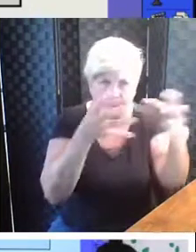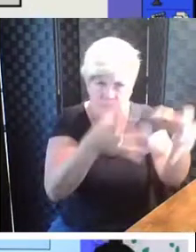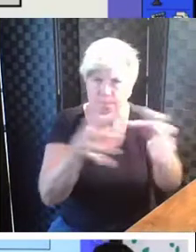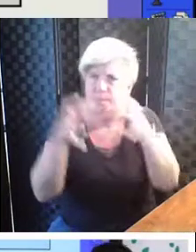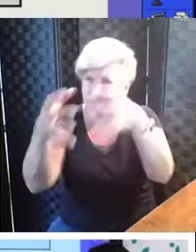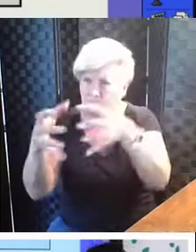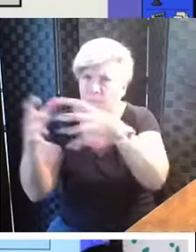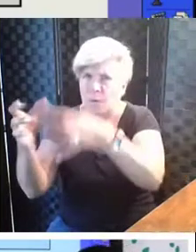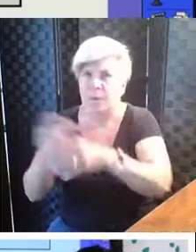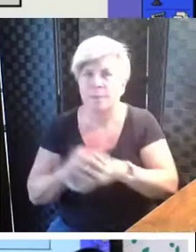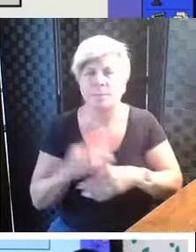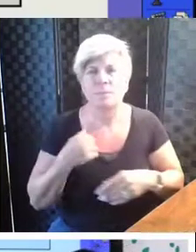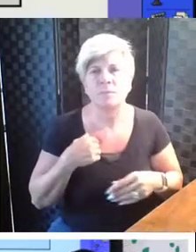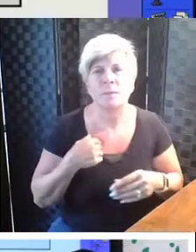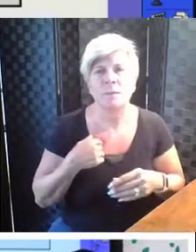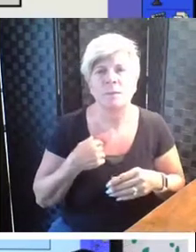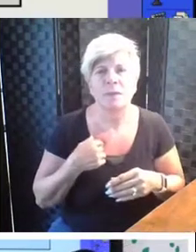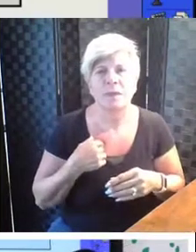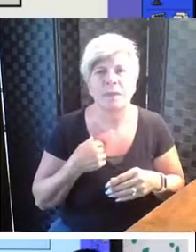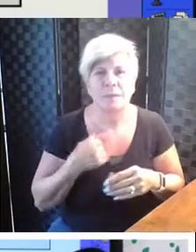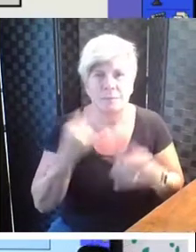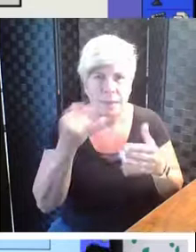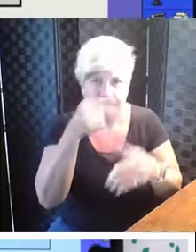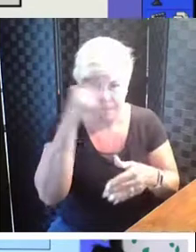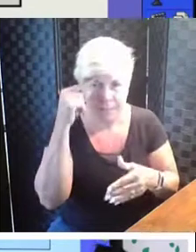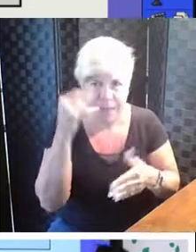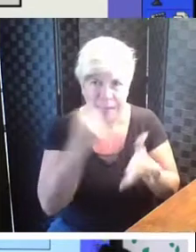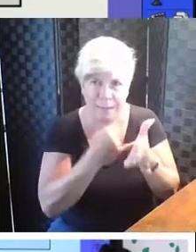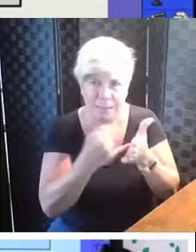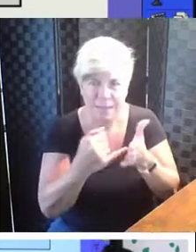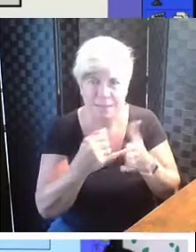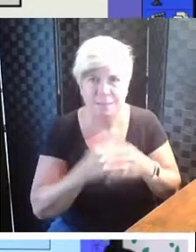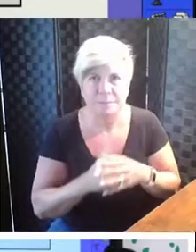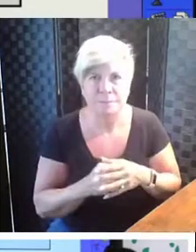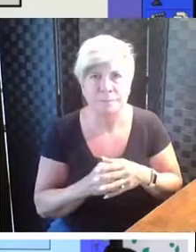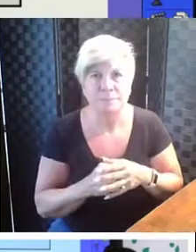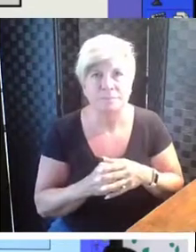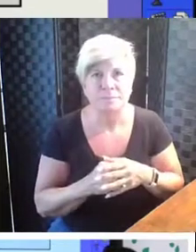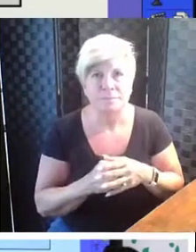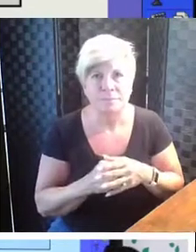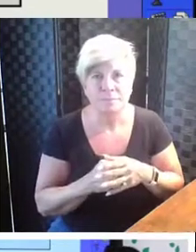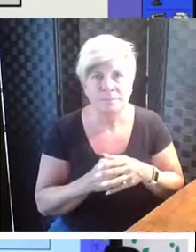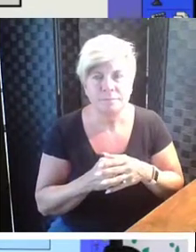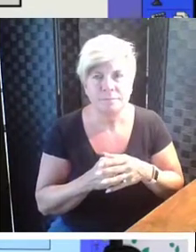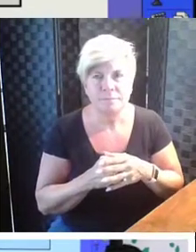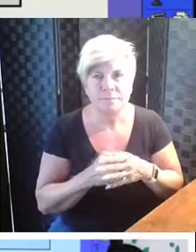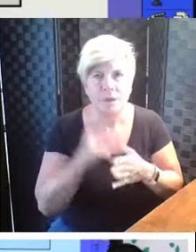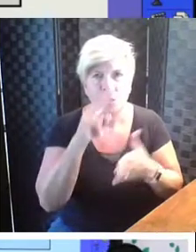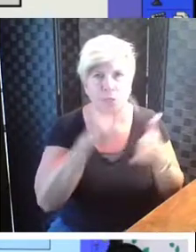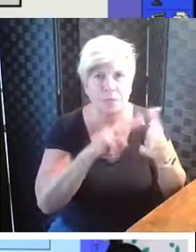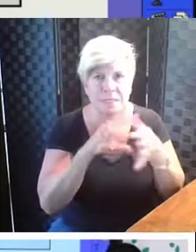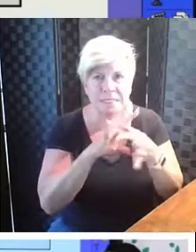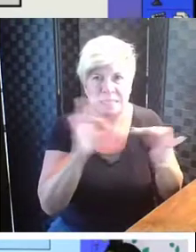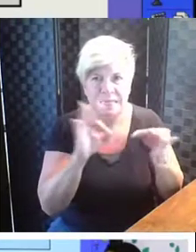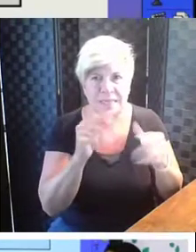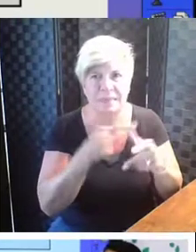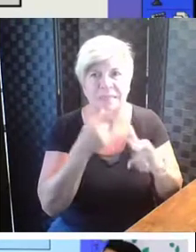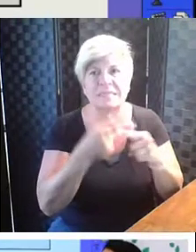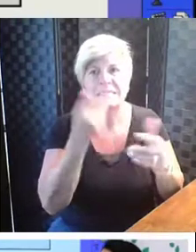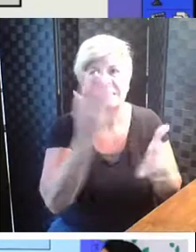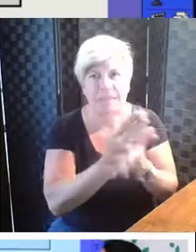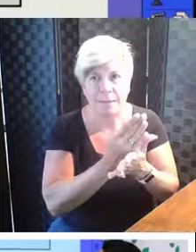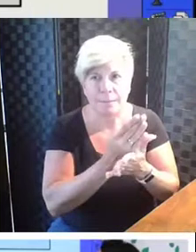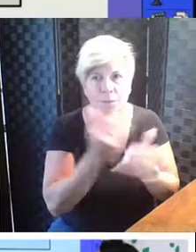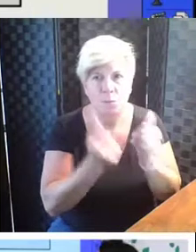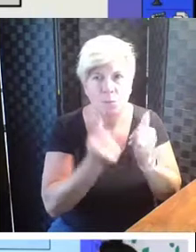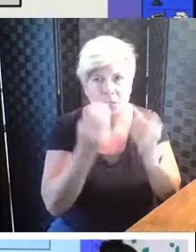understand. So I'm going to get my black pen and I'm going to read a sentence, and then we're going to stop and see